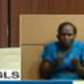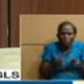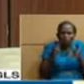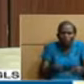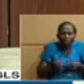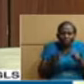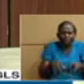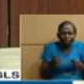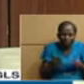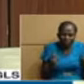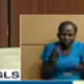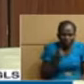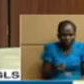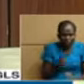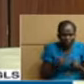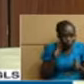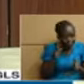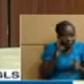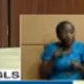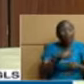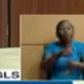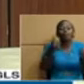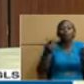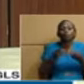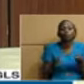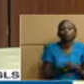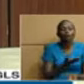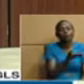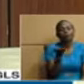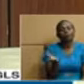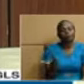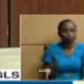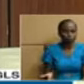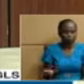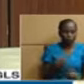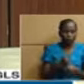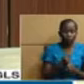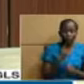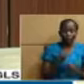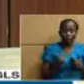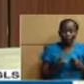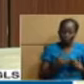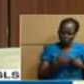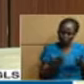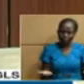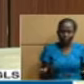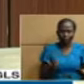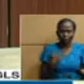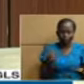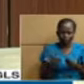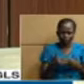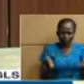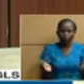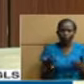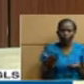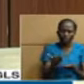larger, you know, field is full. And we must come up with measures to make sure that we become inclusive in opening up the saving